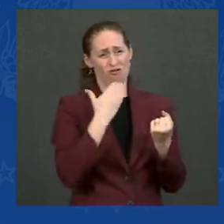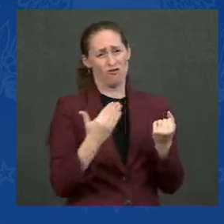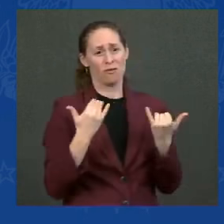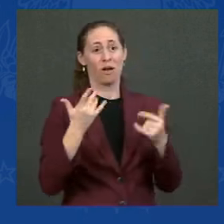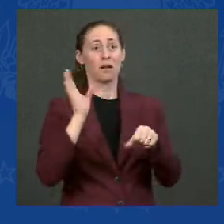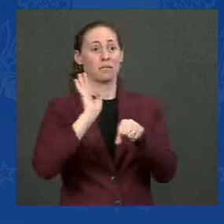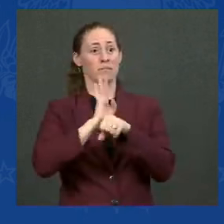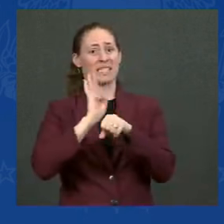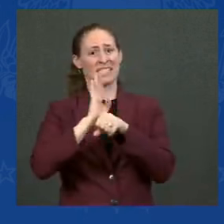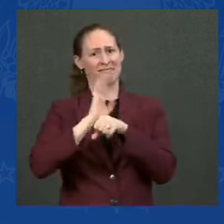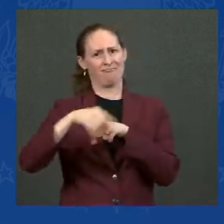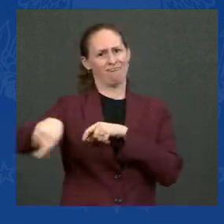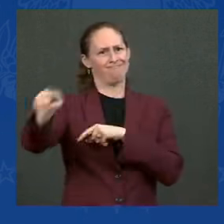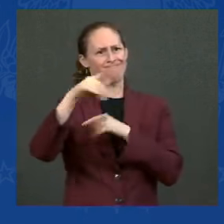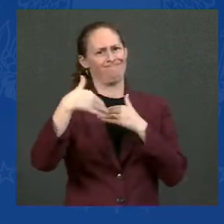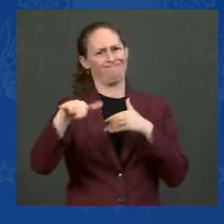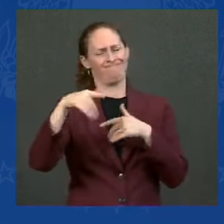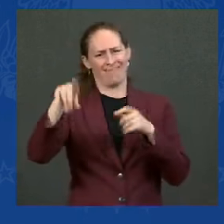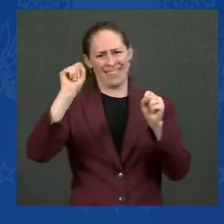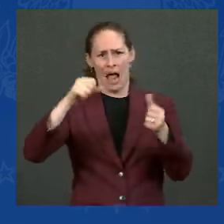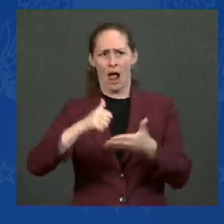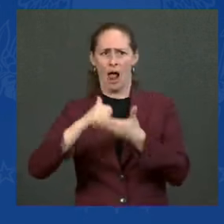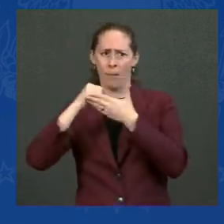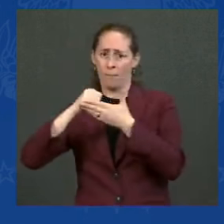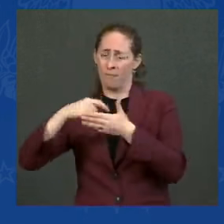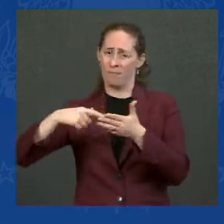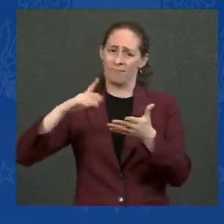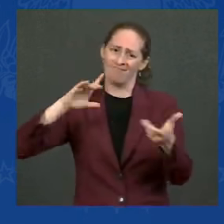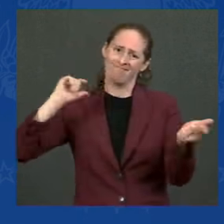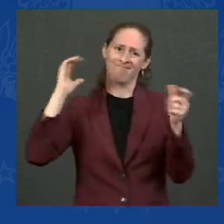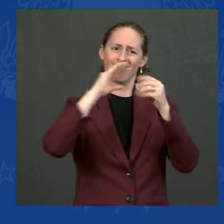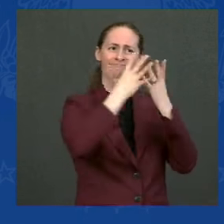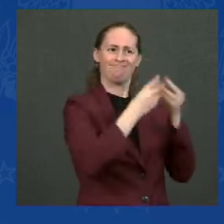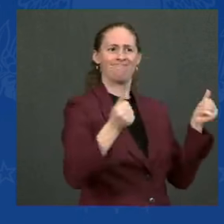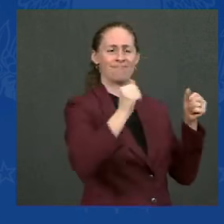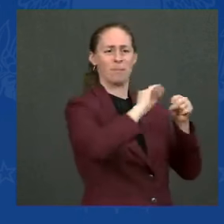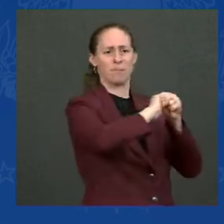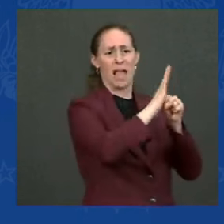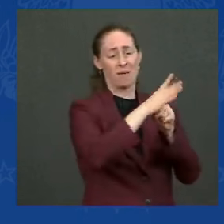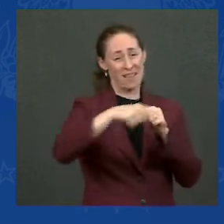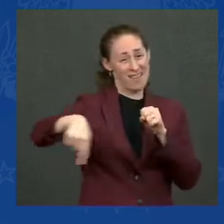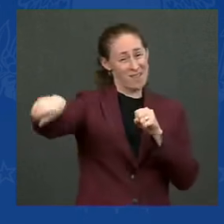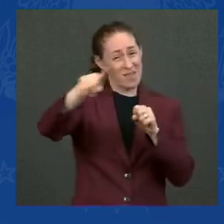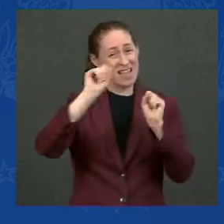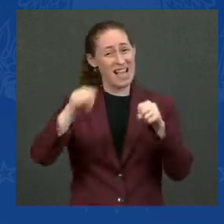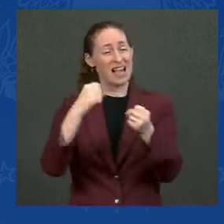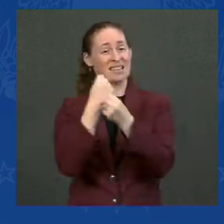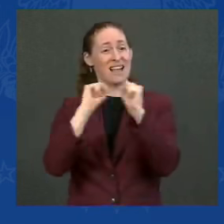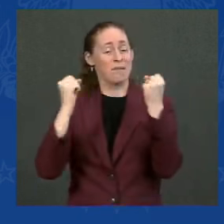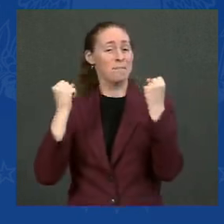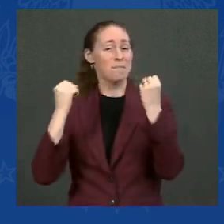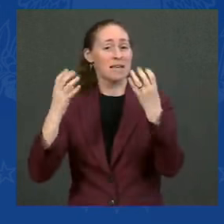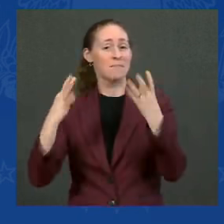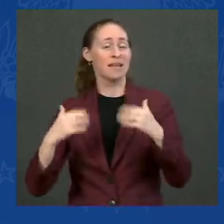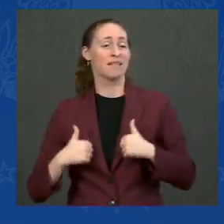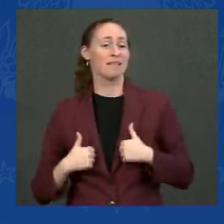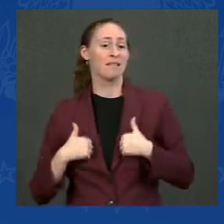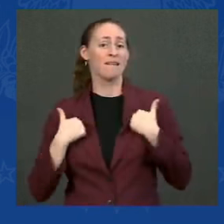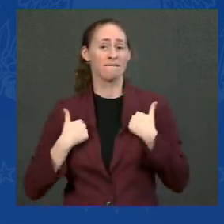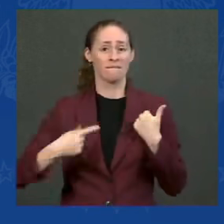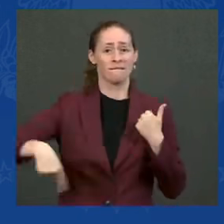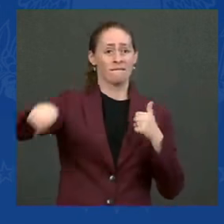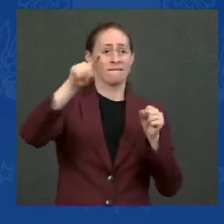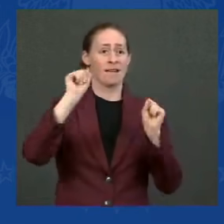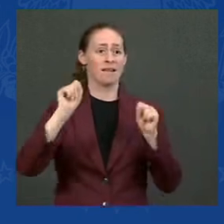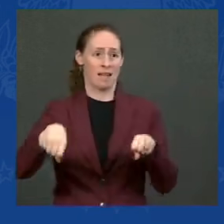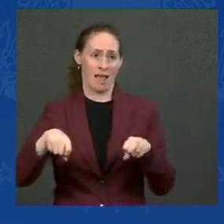to change the arc of this pandemic and save lives and protect and grow our economy. So as president, I'm going to